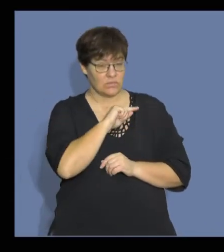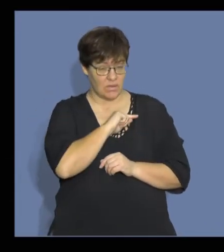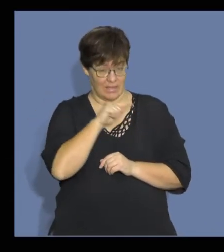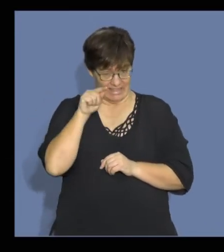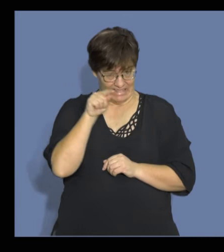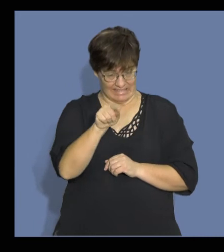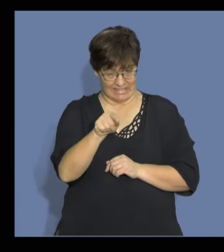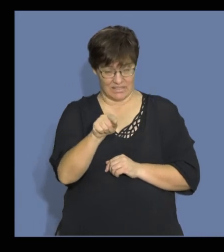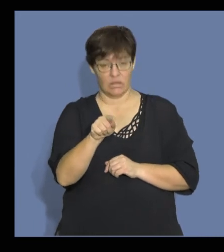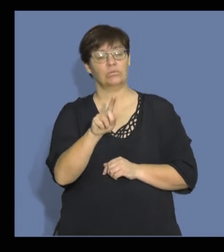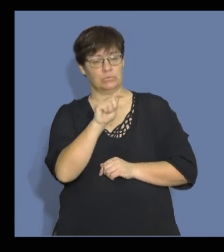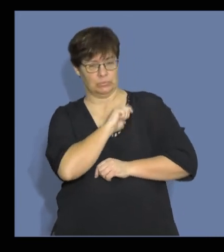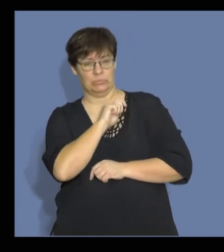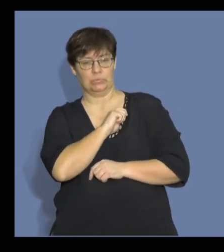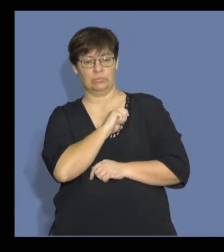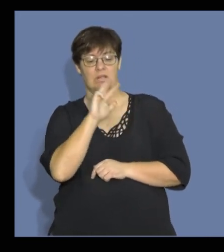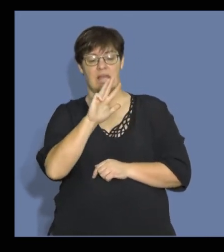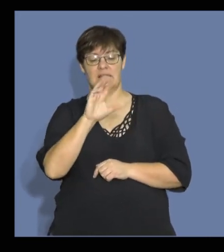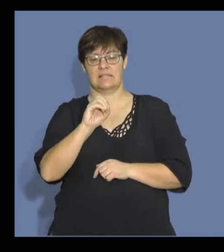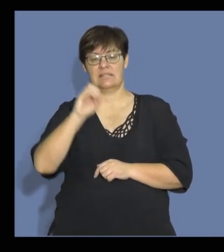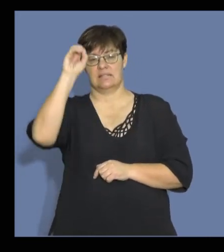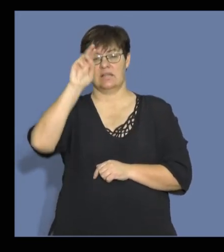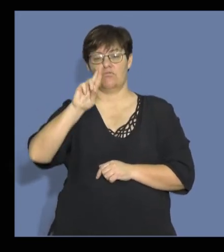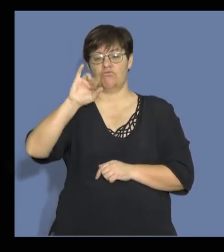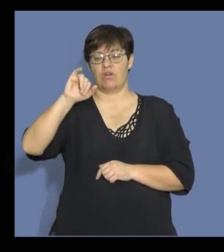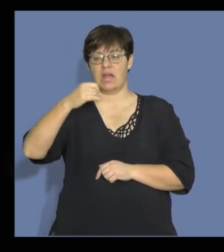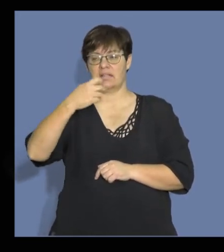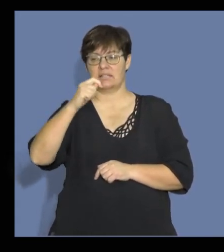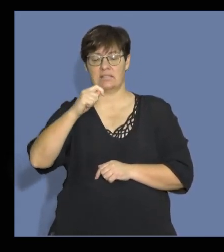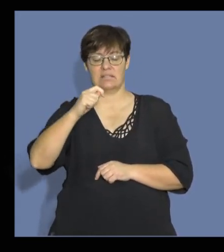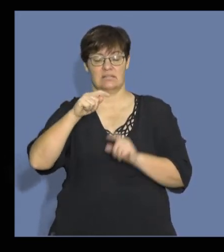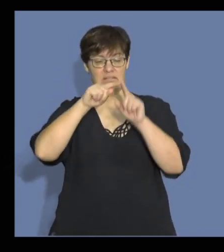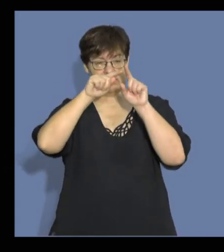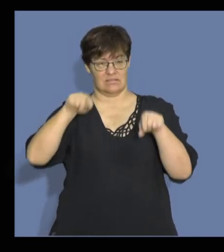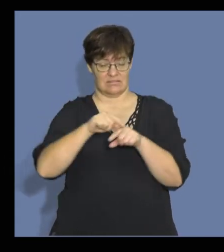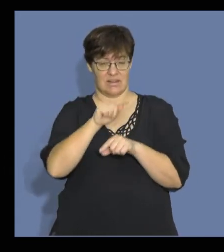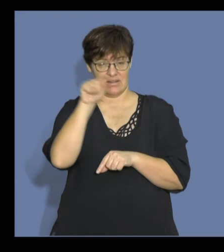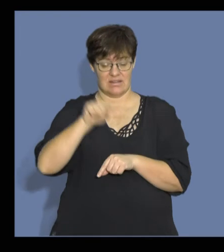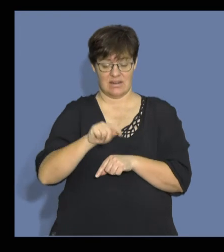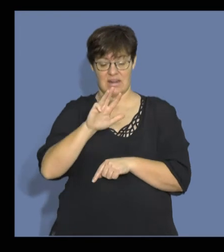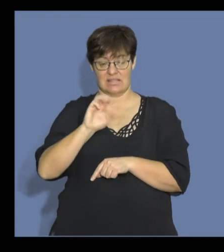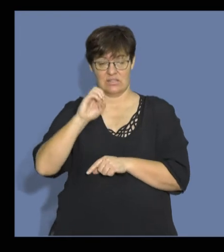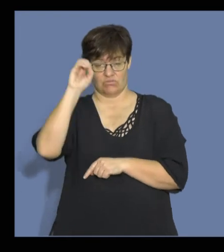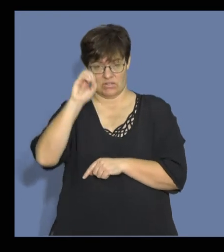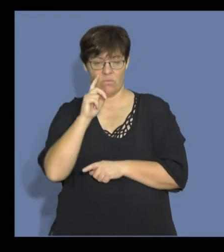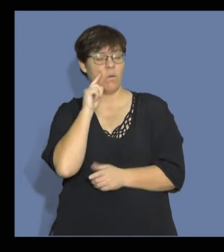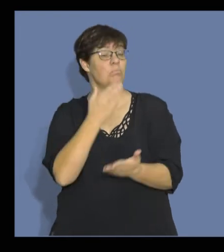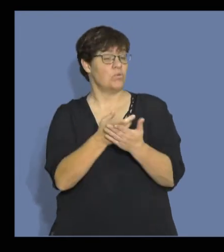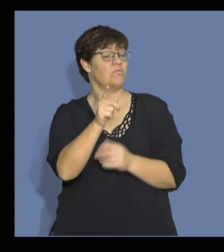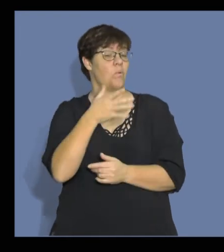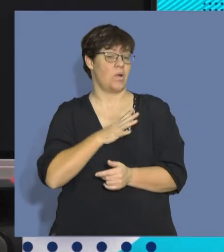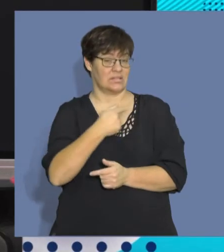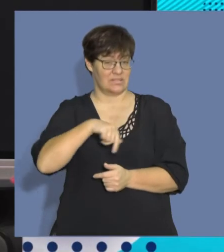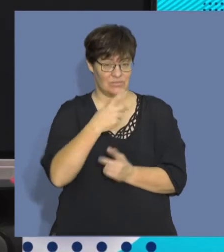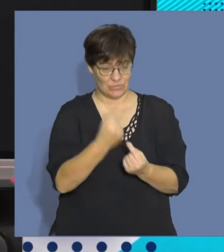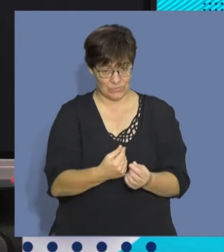this is a right-angled triangle, and we've proved what they wanted us